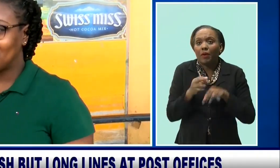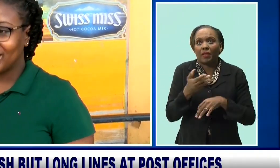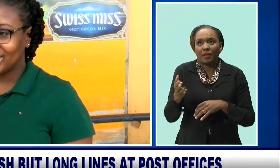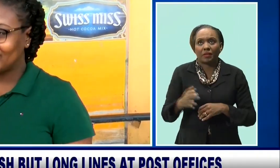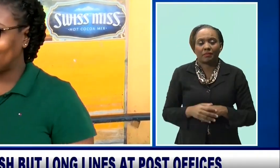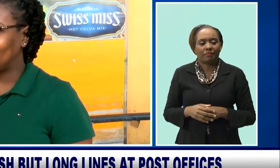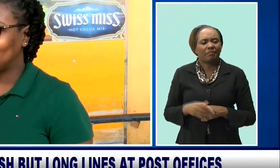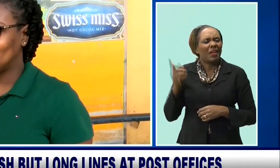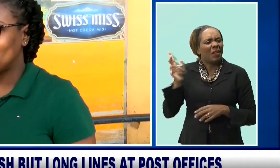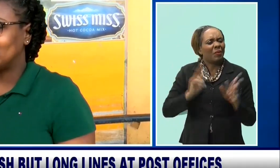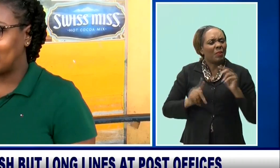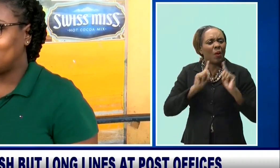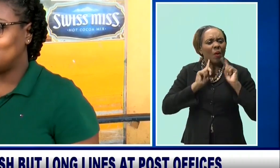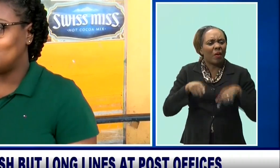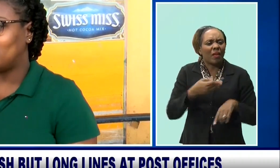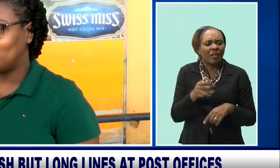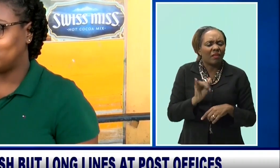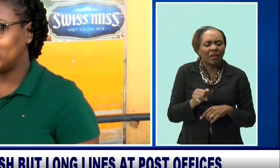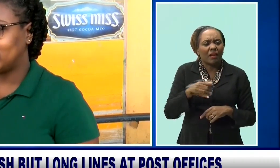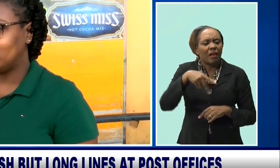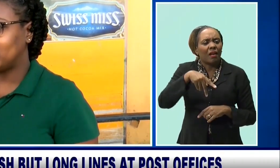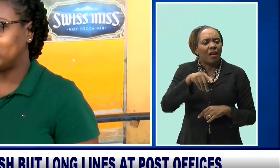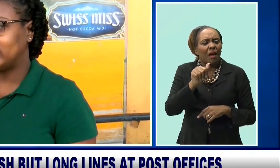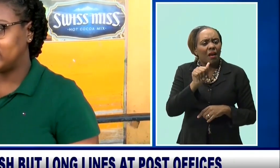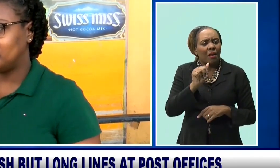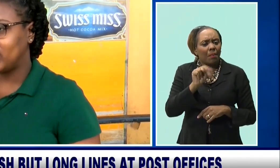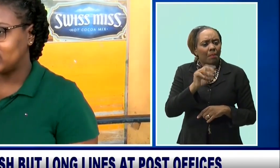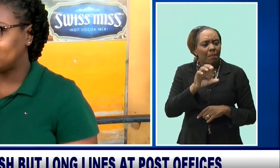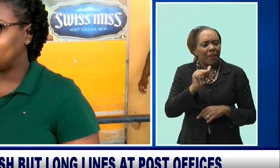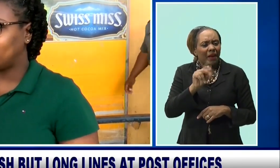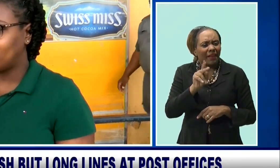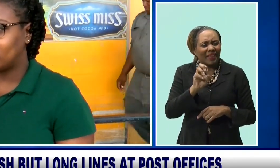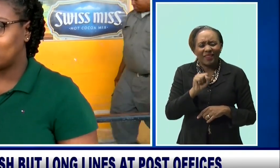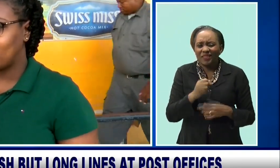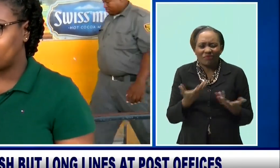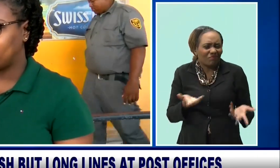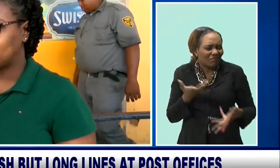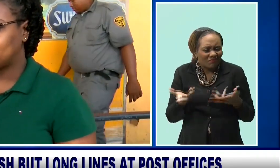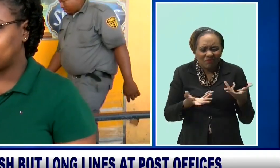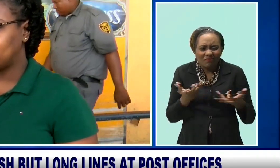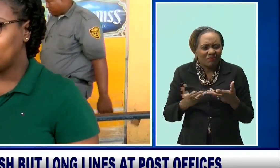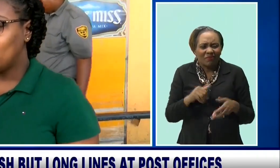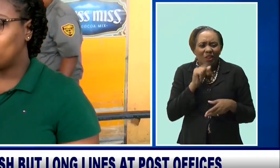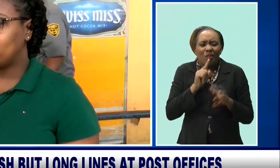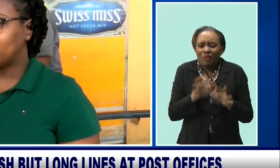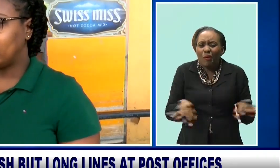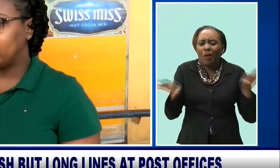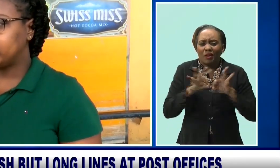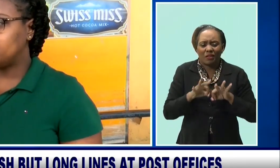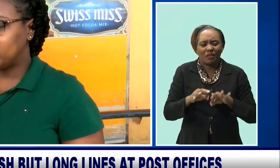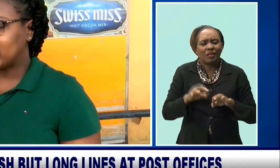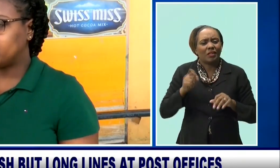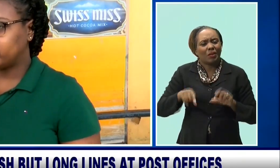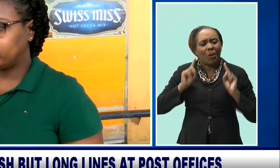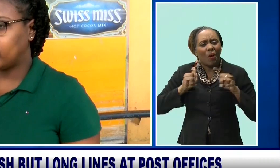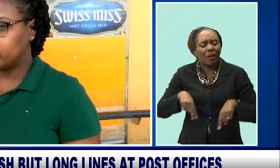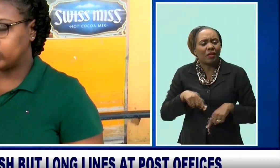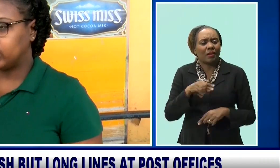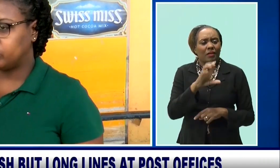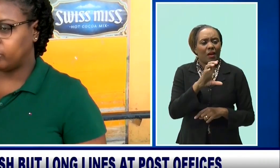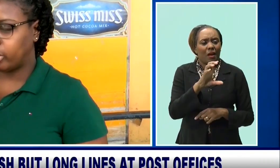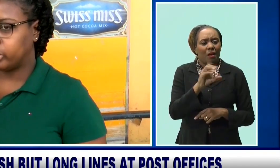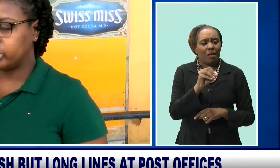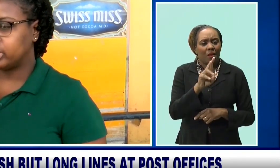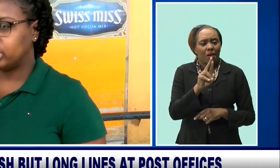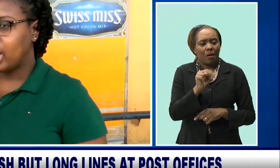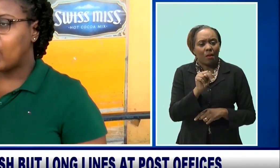pancake mix and things that they could do without during this time, and just stick to the basics like the flour, the corned beef and so on. We're not getting to meet as much of those